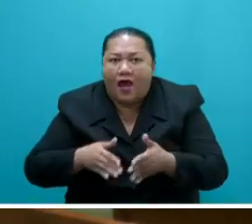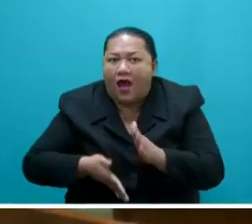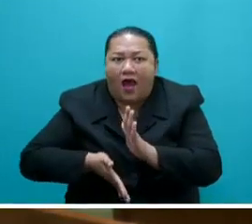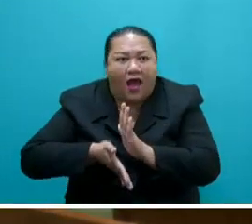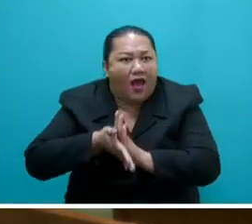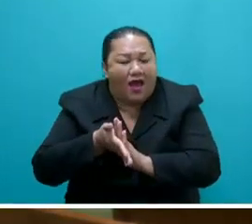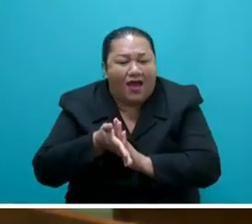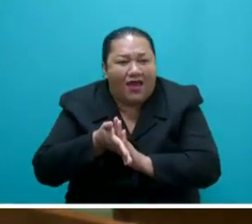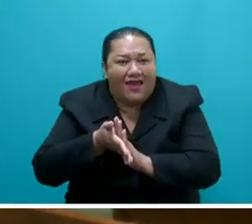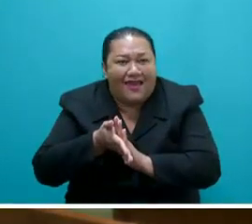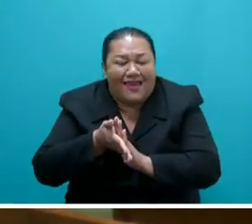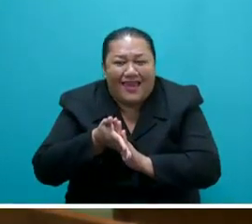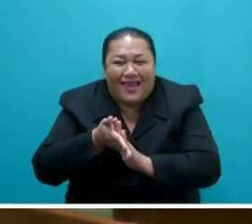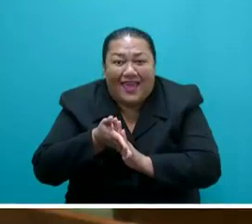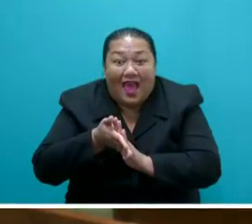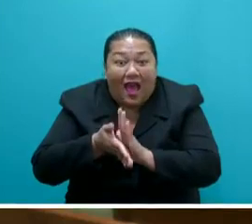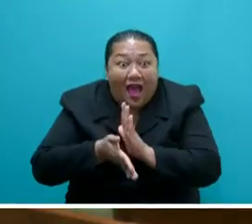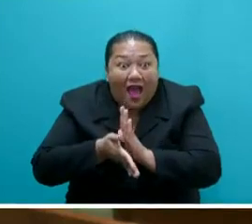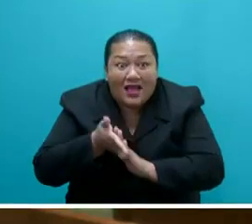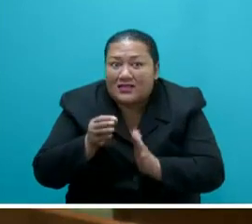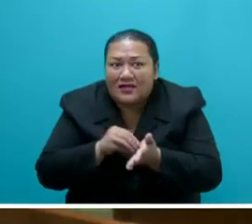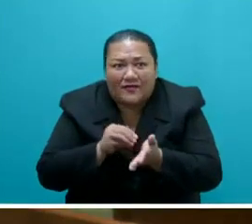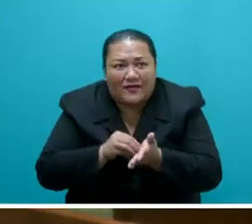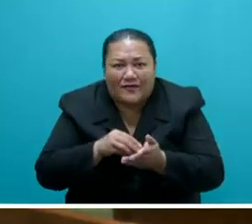there to witness that occasion.